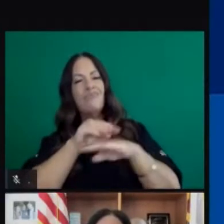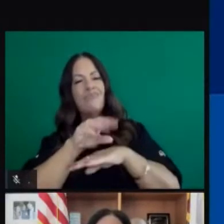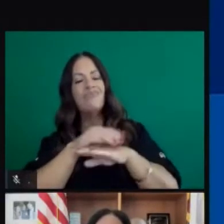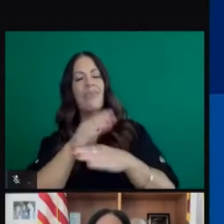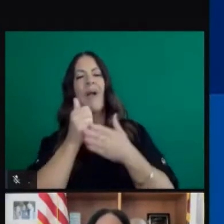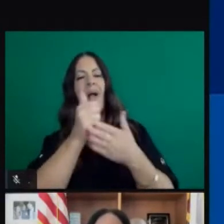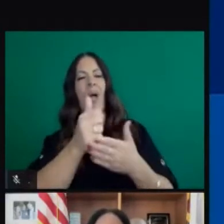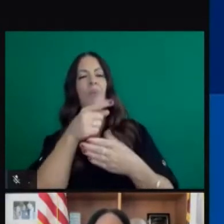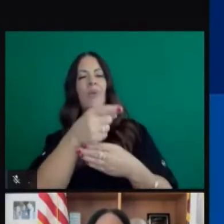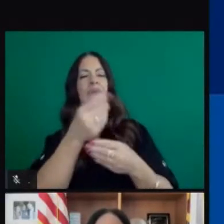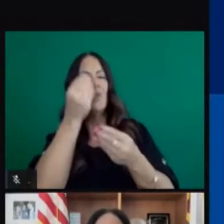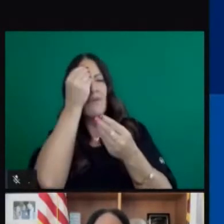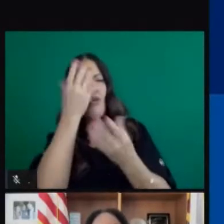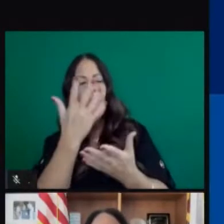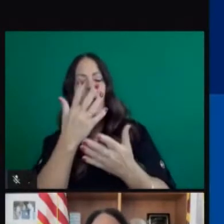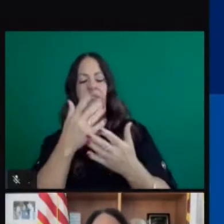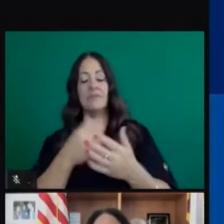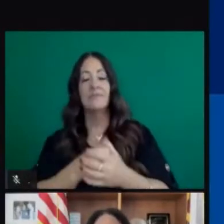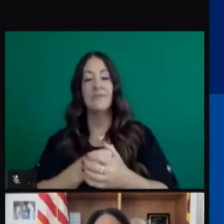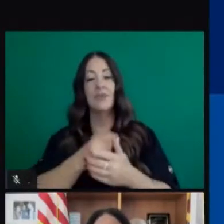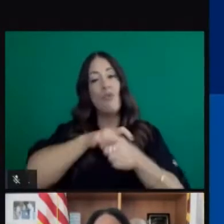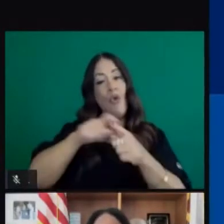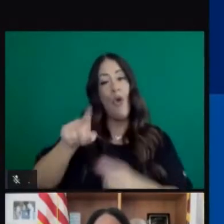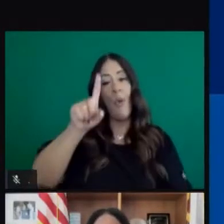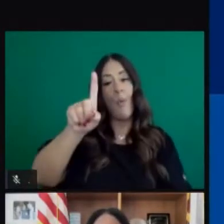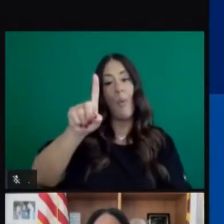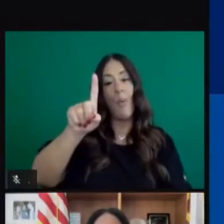line number is